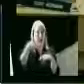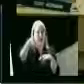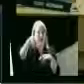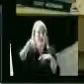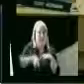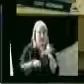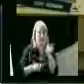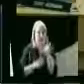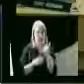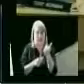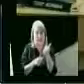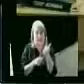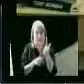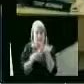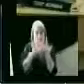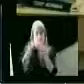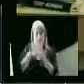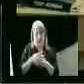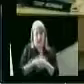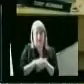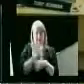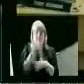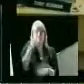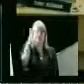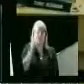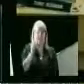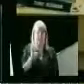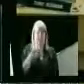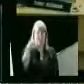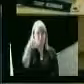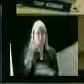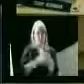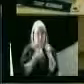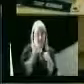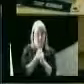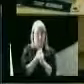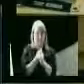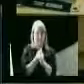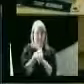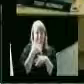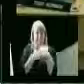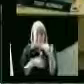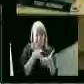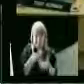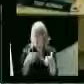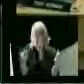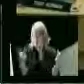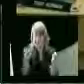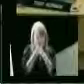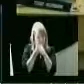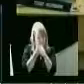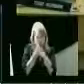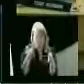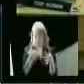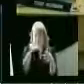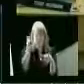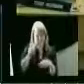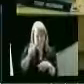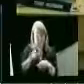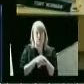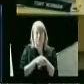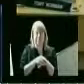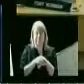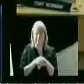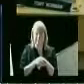assistance program. He went through this for a year, did everything that he was supposed to do